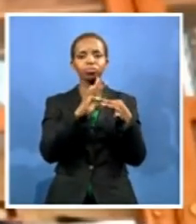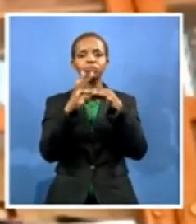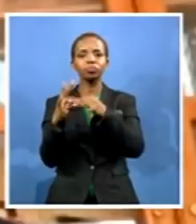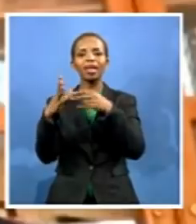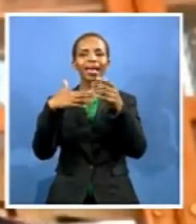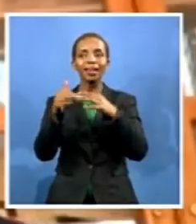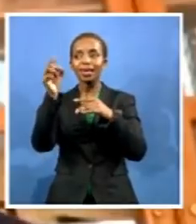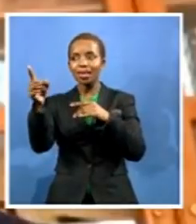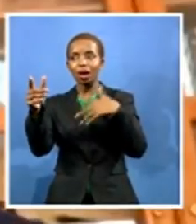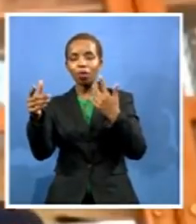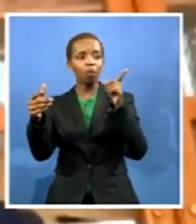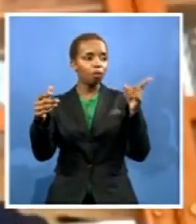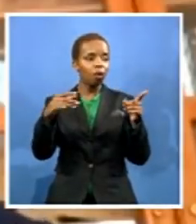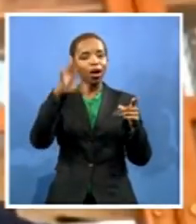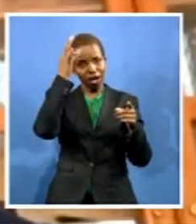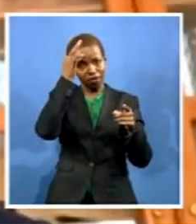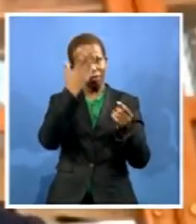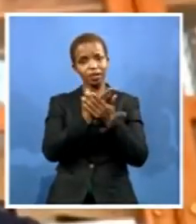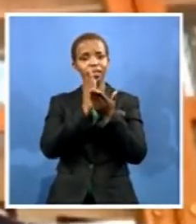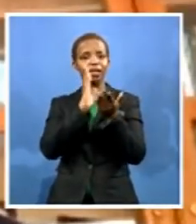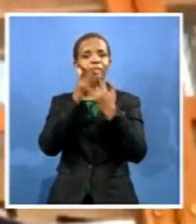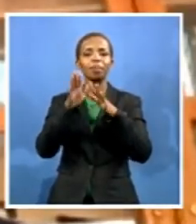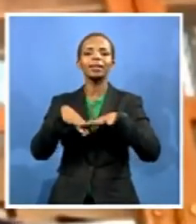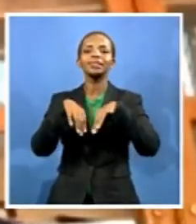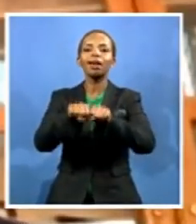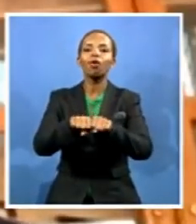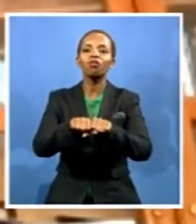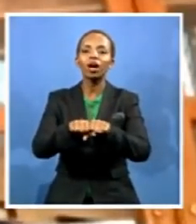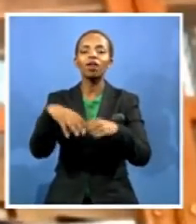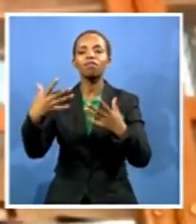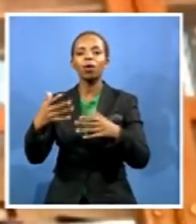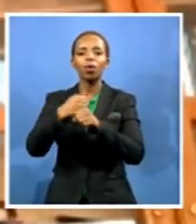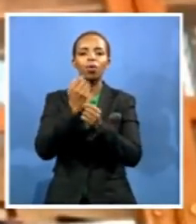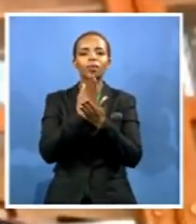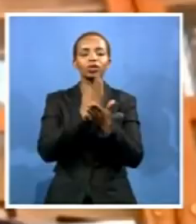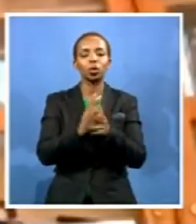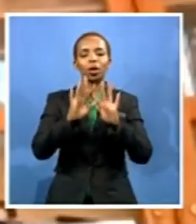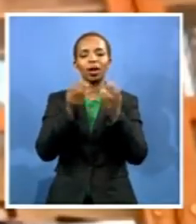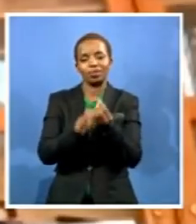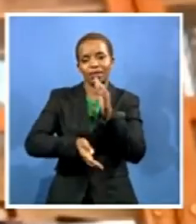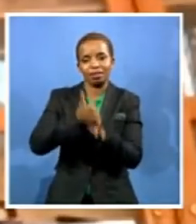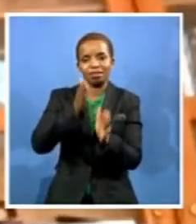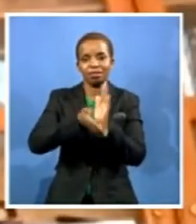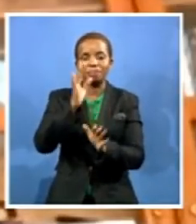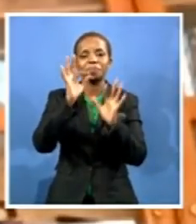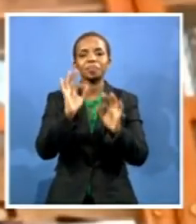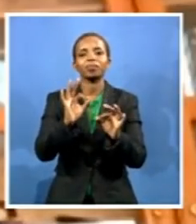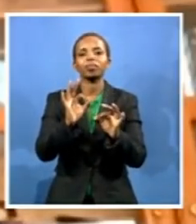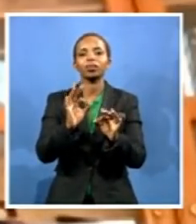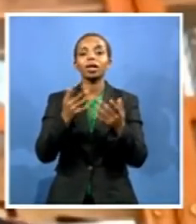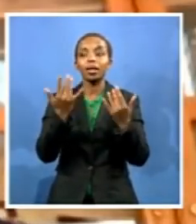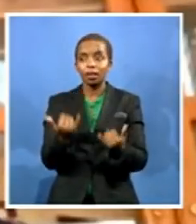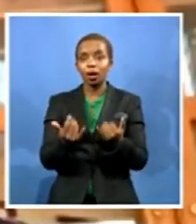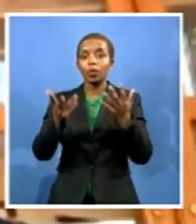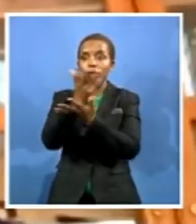that there's no backlog as such. We can put a message at any one time and talk to all the CEOs and correct whatever problems between the